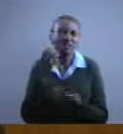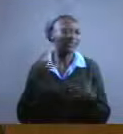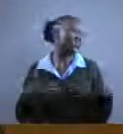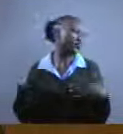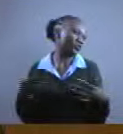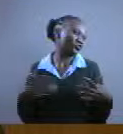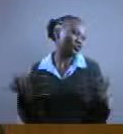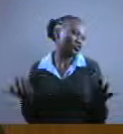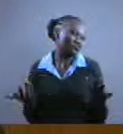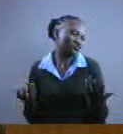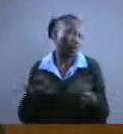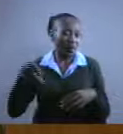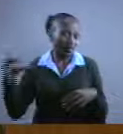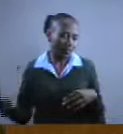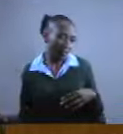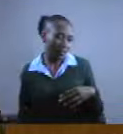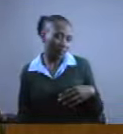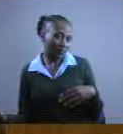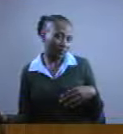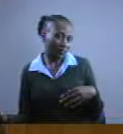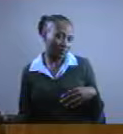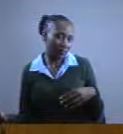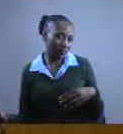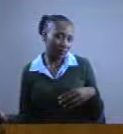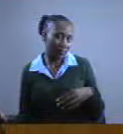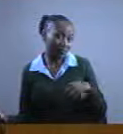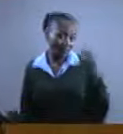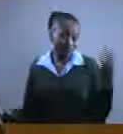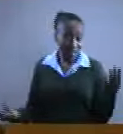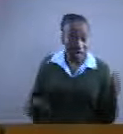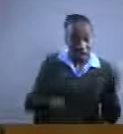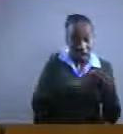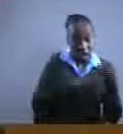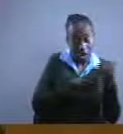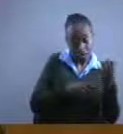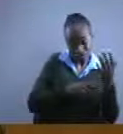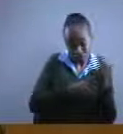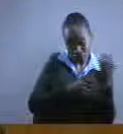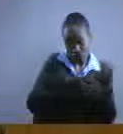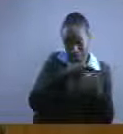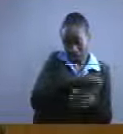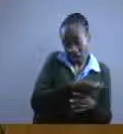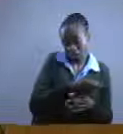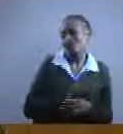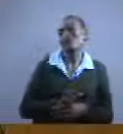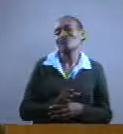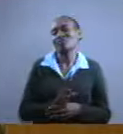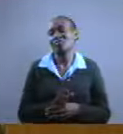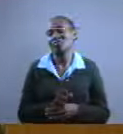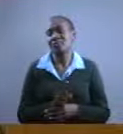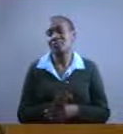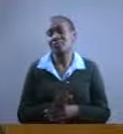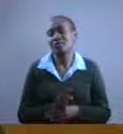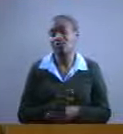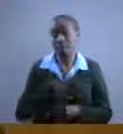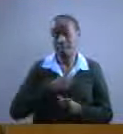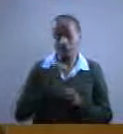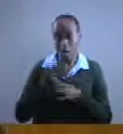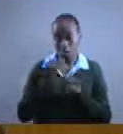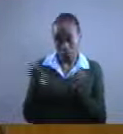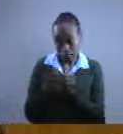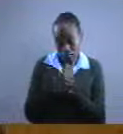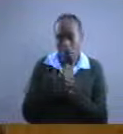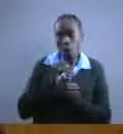on the one hand, but ultimately there should be no additional tax to be paid. So we will get back to my colleagues and give them